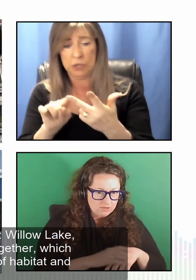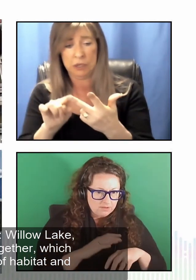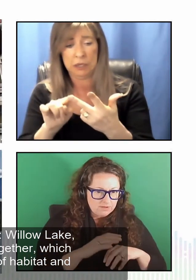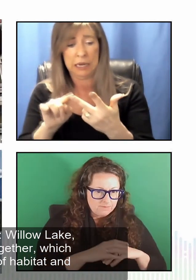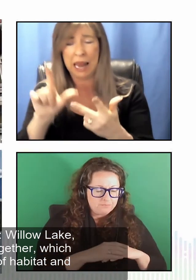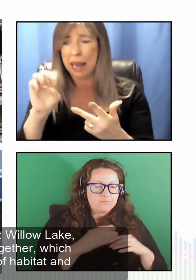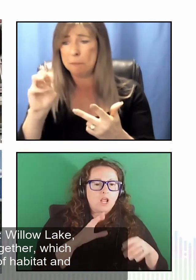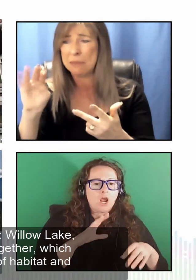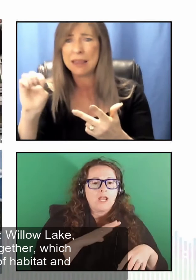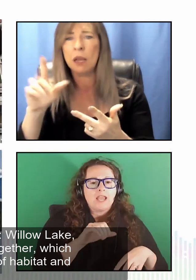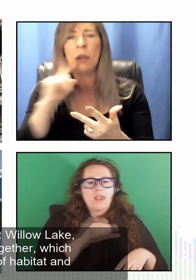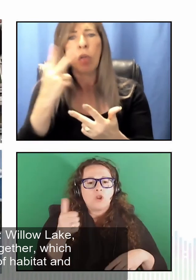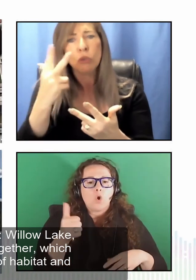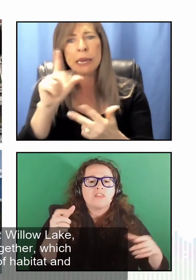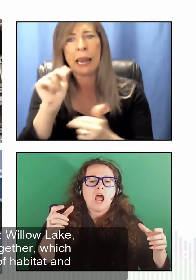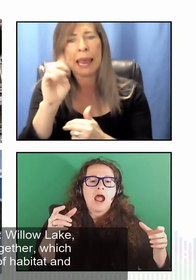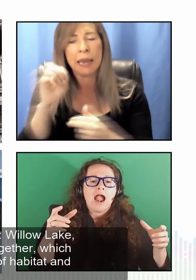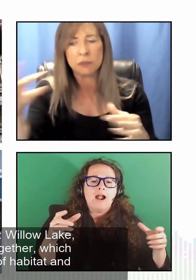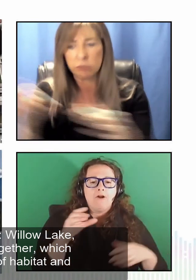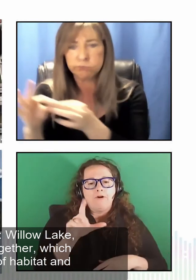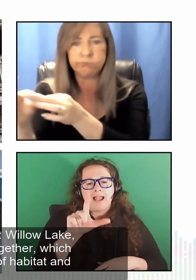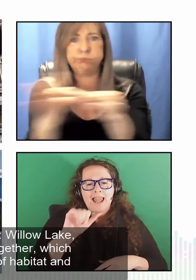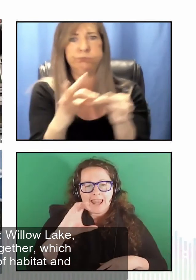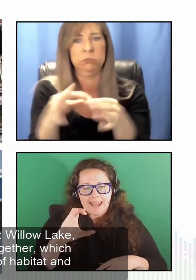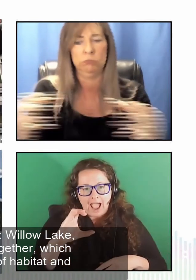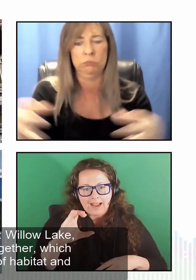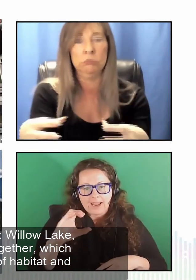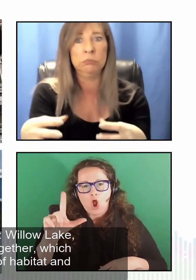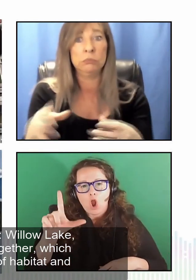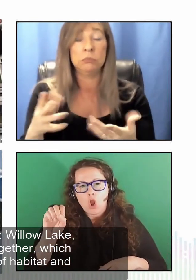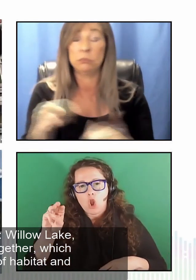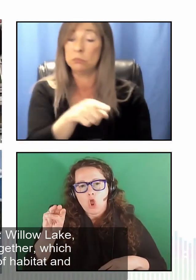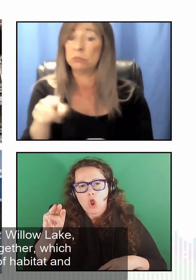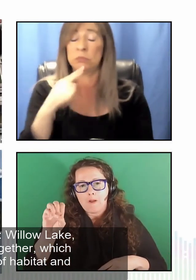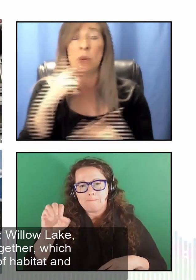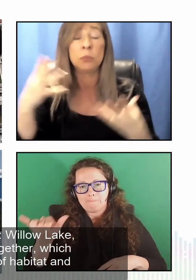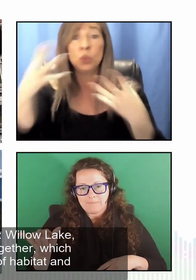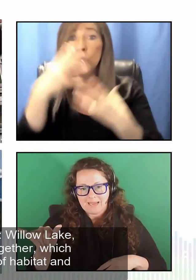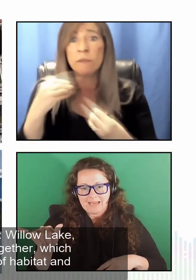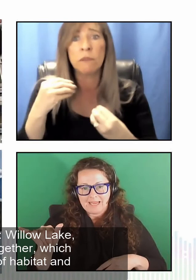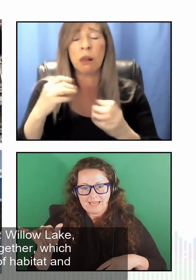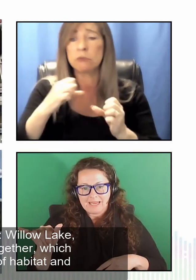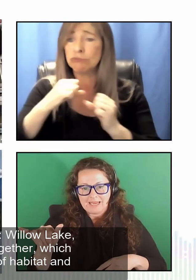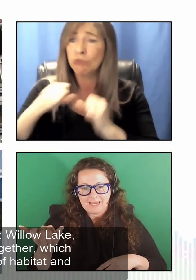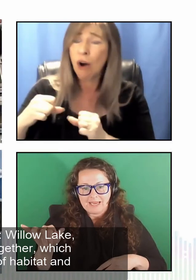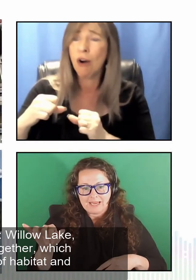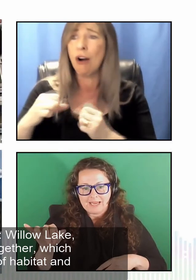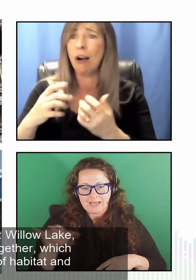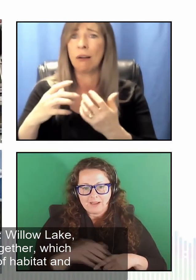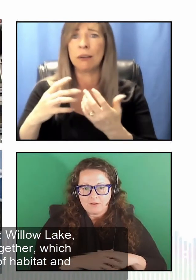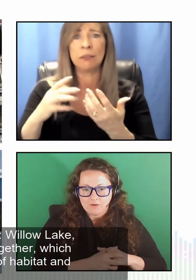Lenny Lake, 3 lakes together, which have a very beautiful and strong character